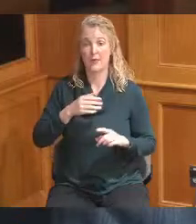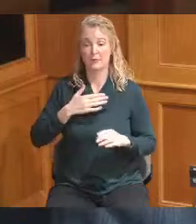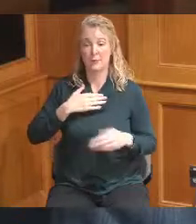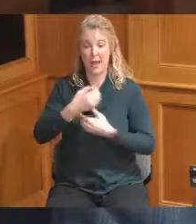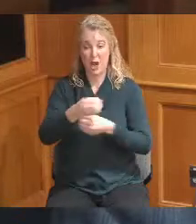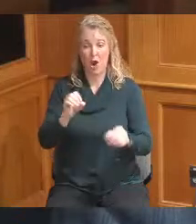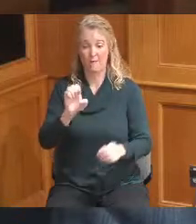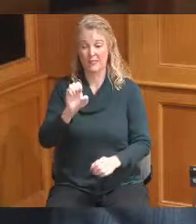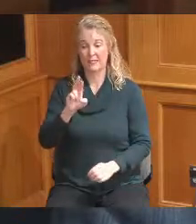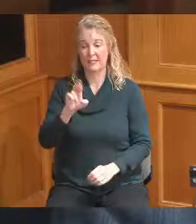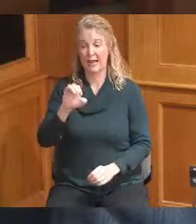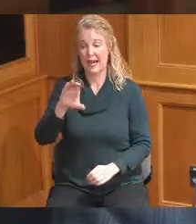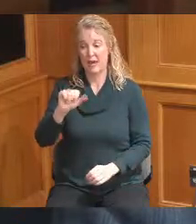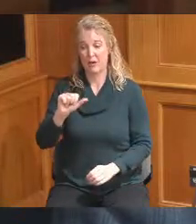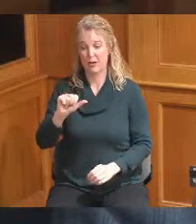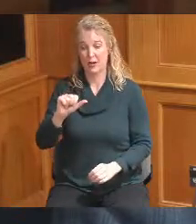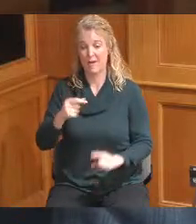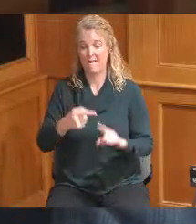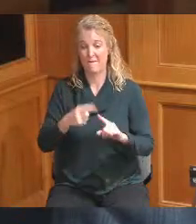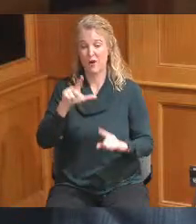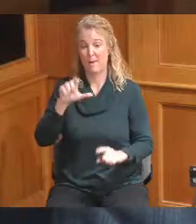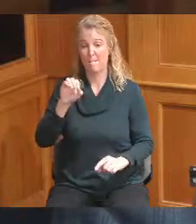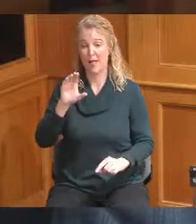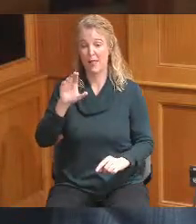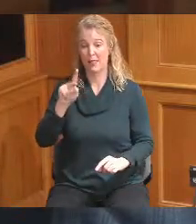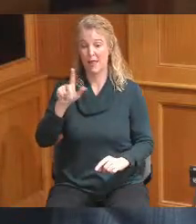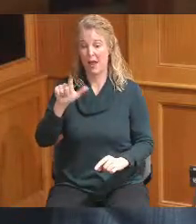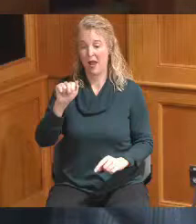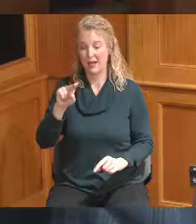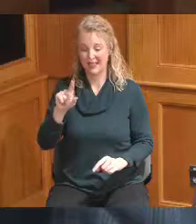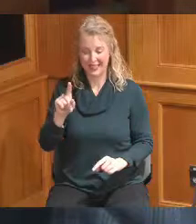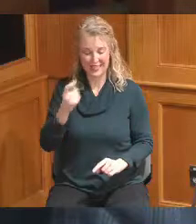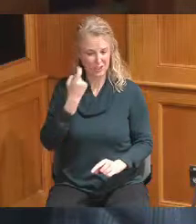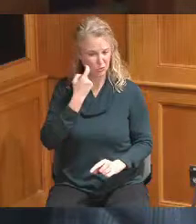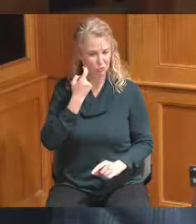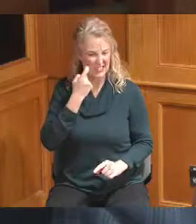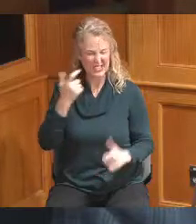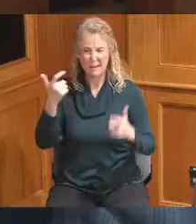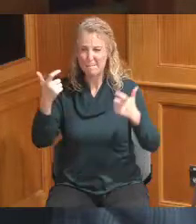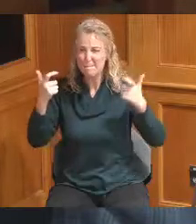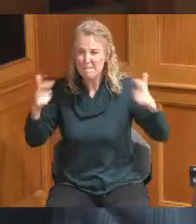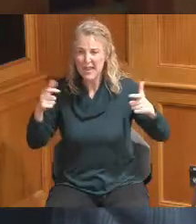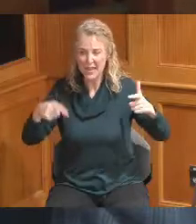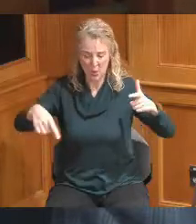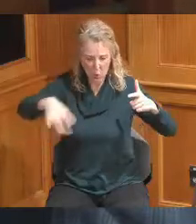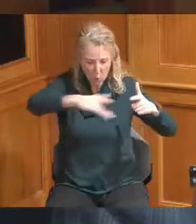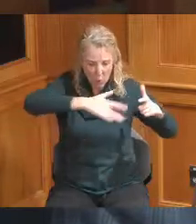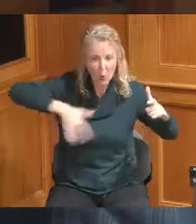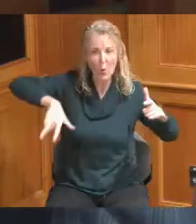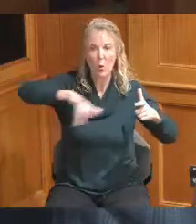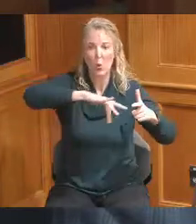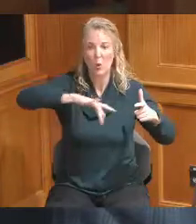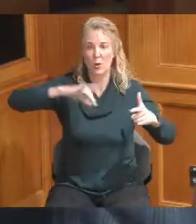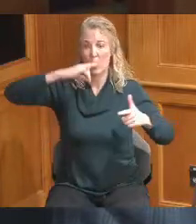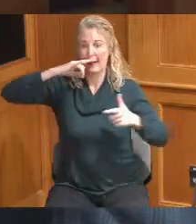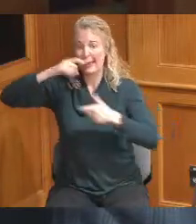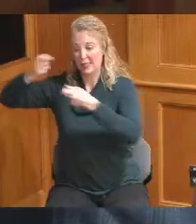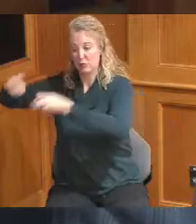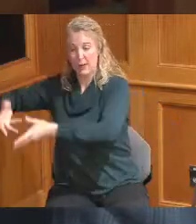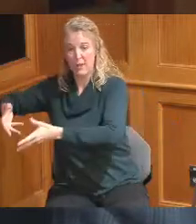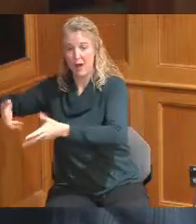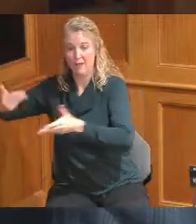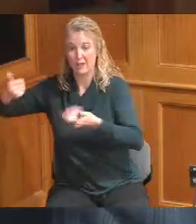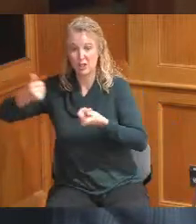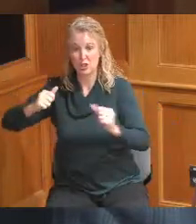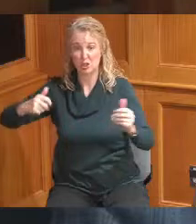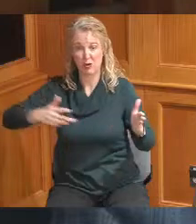the highway, I believe in Laughlin yesterday or the day before. It was a big hole. After she dropped her kids off to school, she